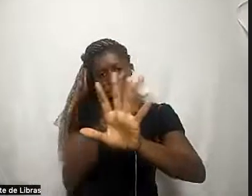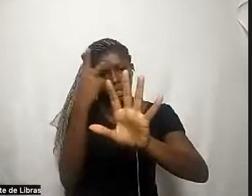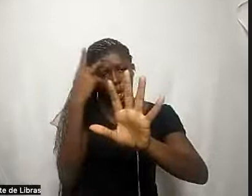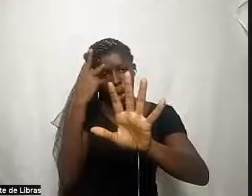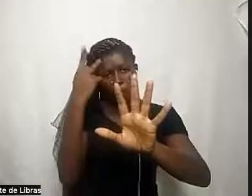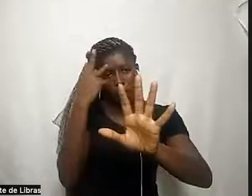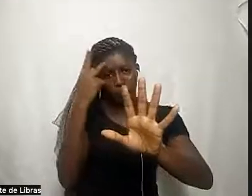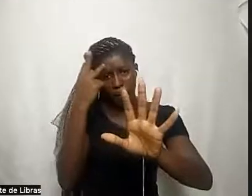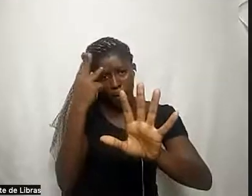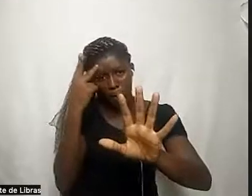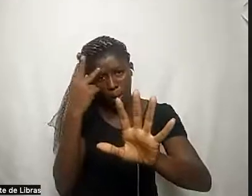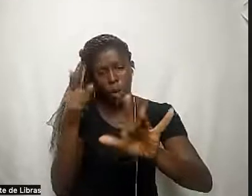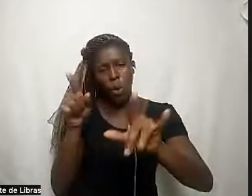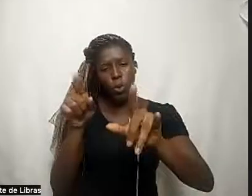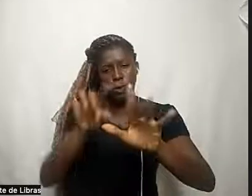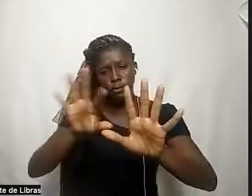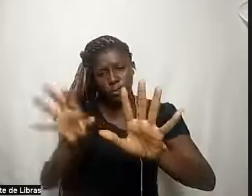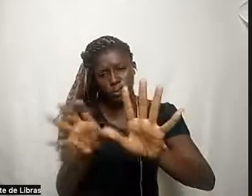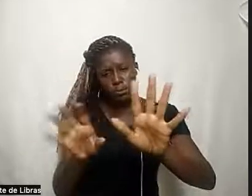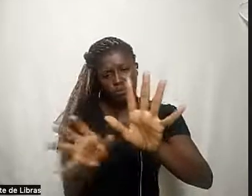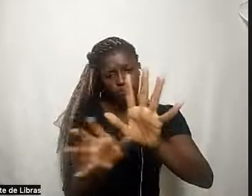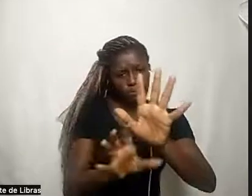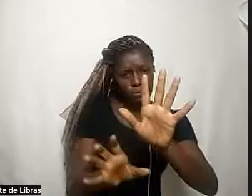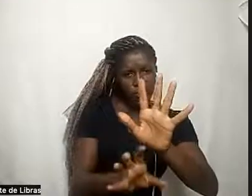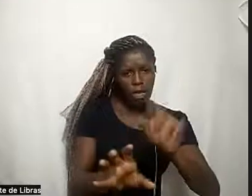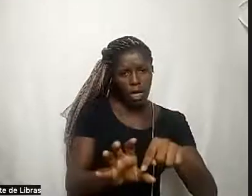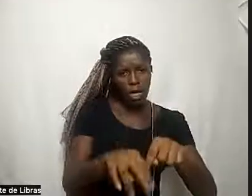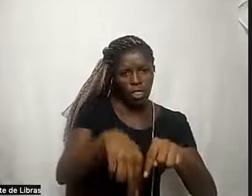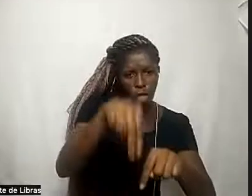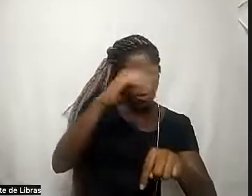Paulo, there is a Atenção às Águas project,